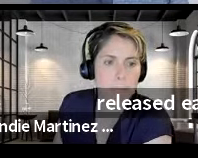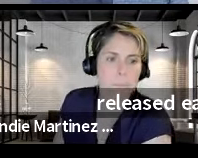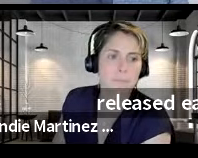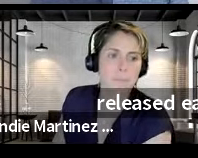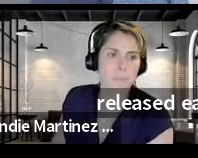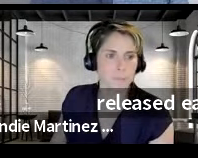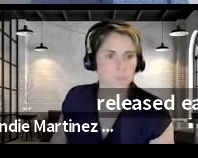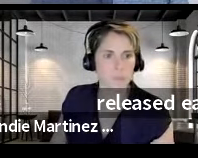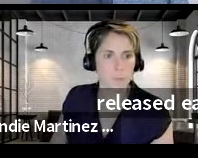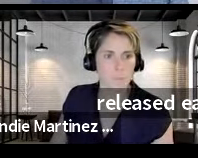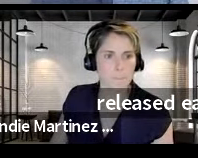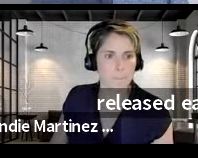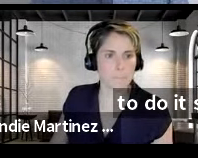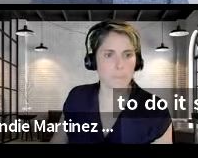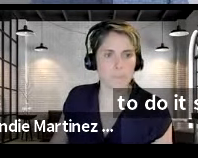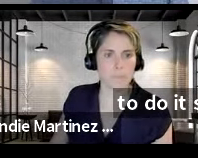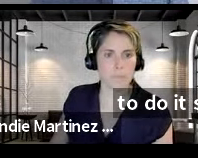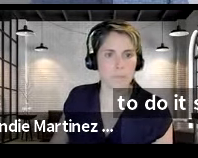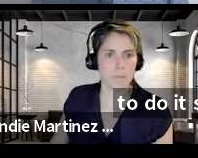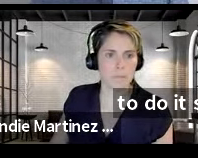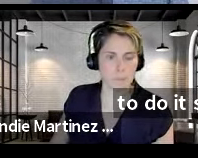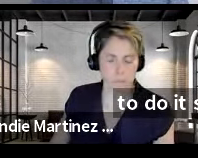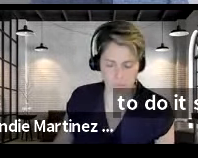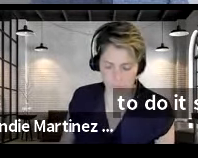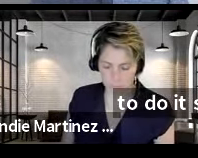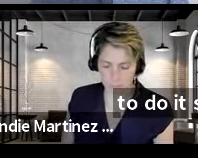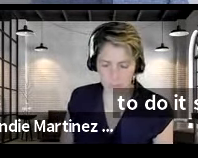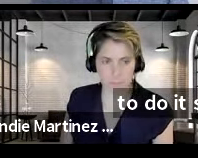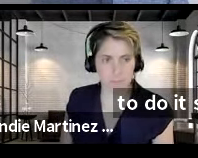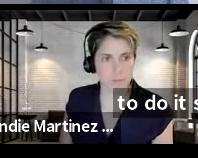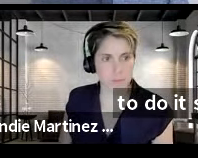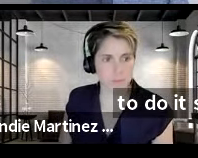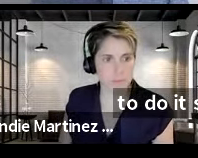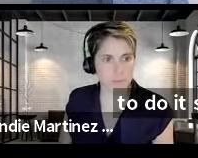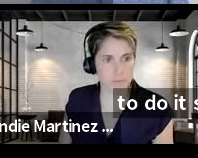when can stakeholders expect to get that data?